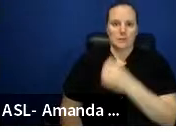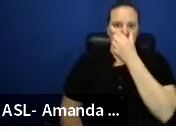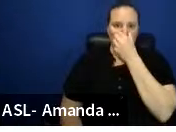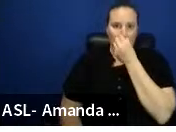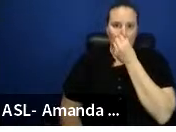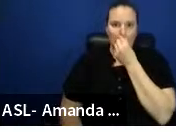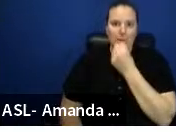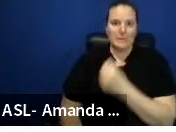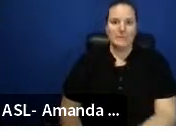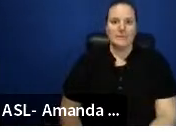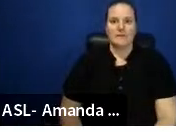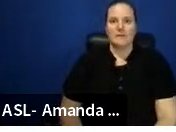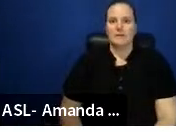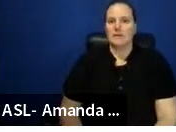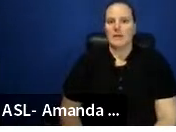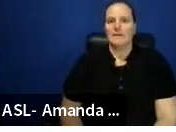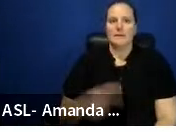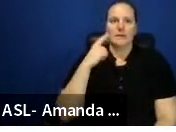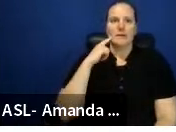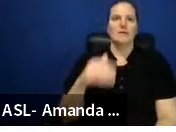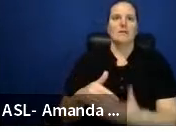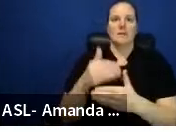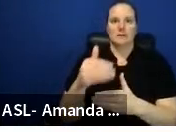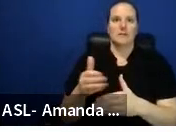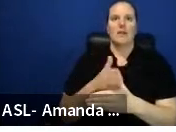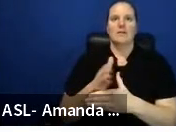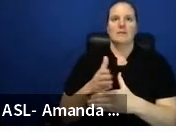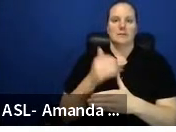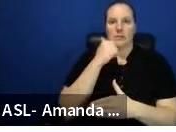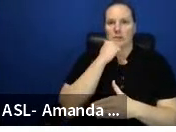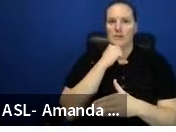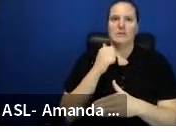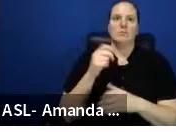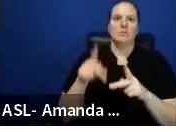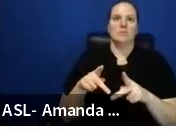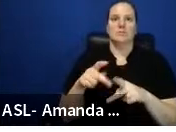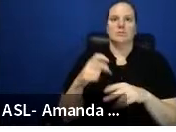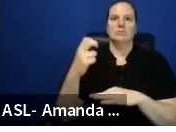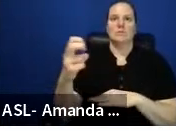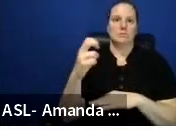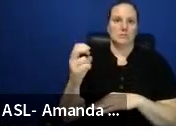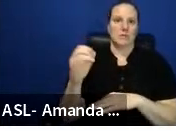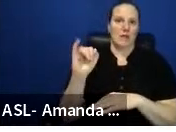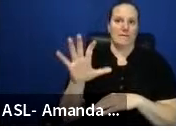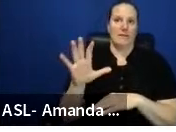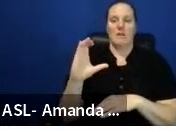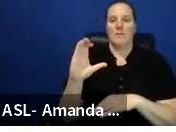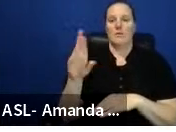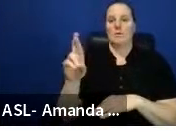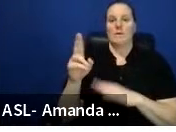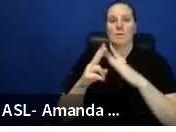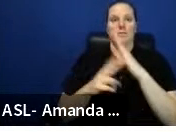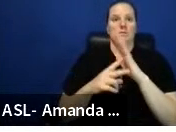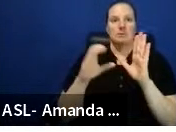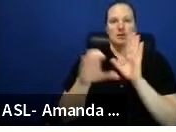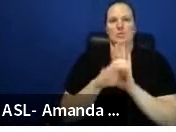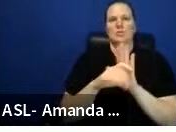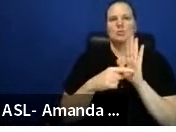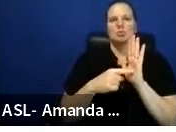Next, I'm going to talk about average daily person trips on the I-5 Columbia River bridges. So this graphic shows each